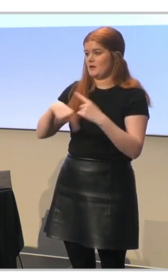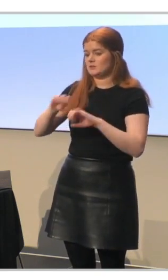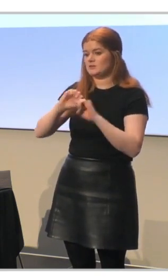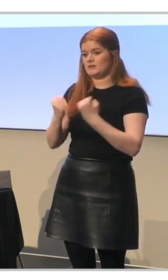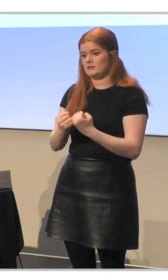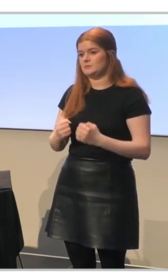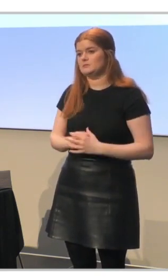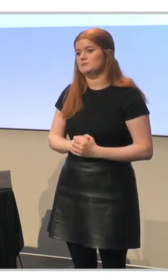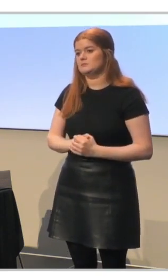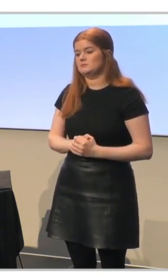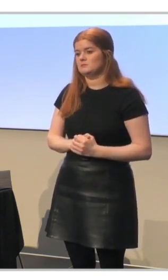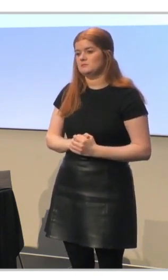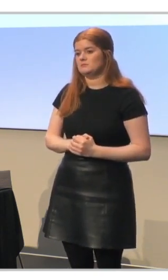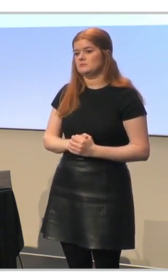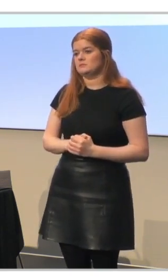society.